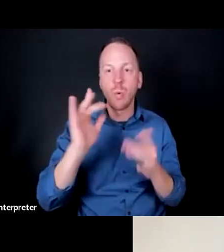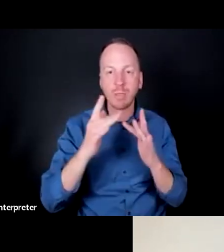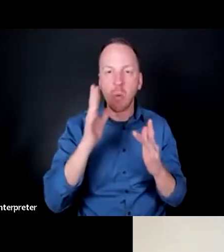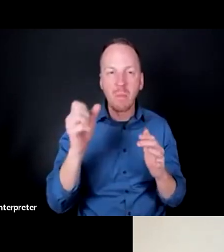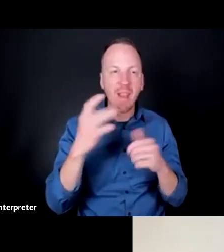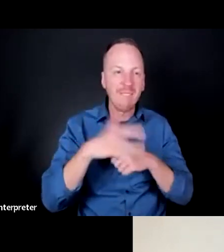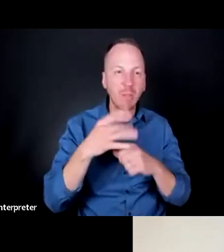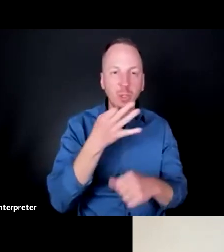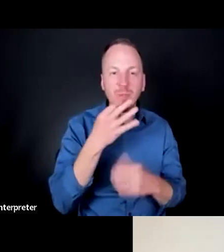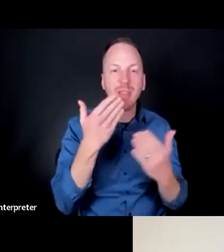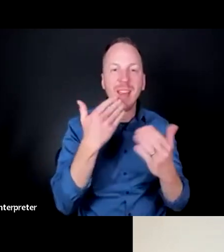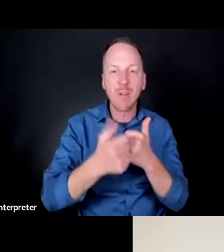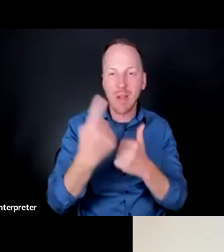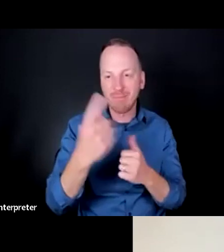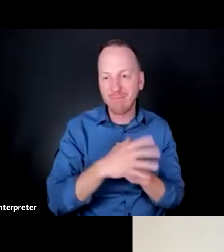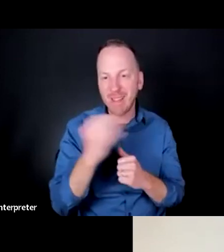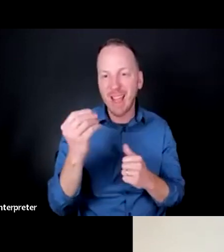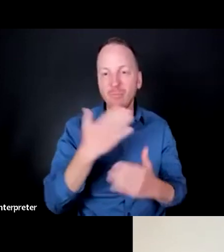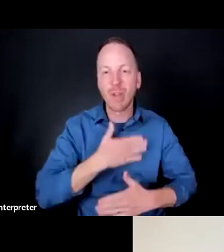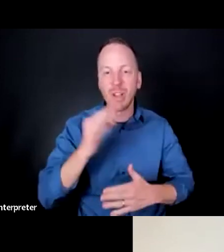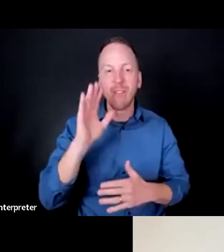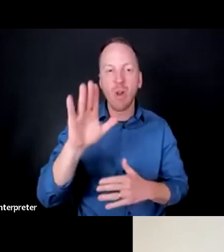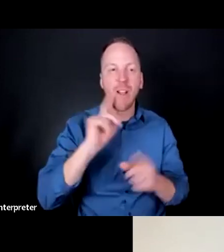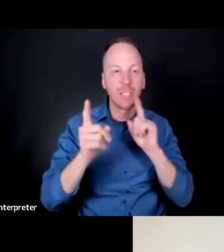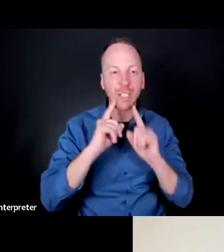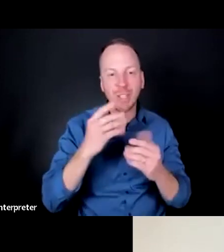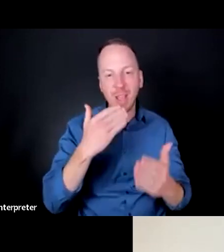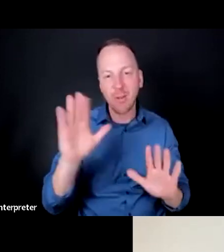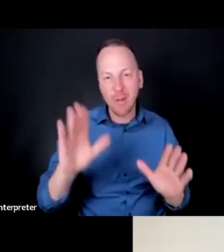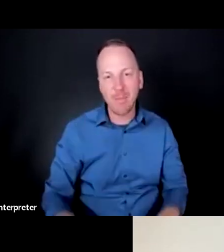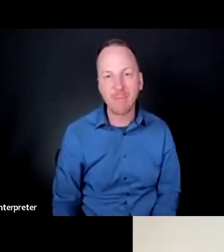website and they'll be available soon. So thanks everyone, and so appreciative of the conversation.